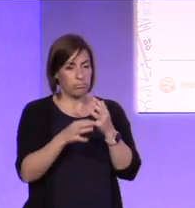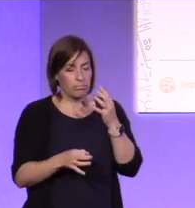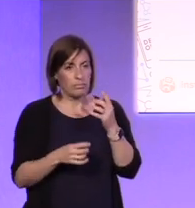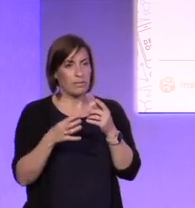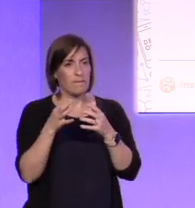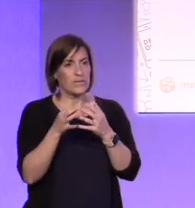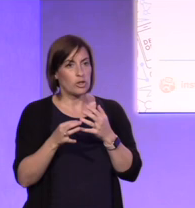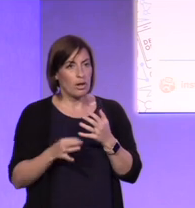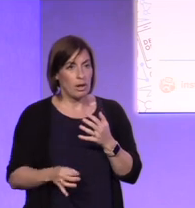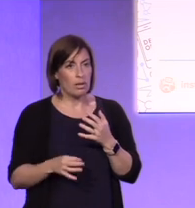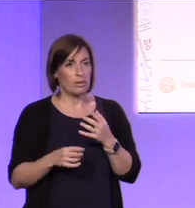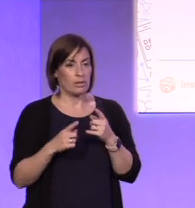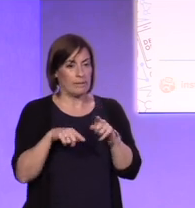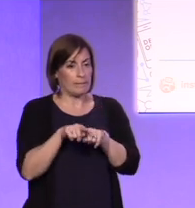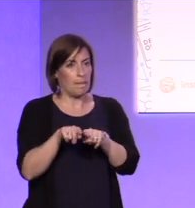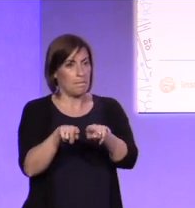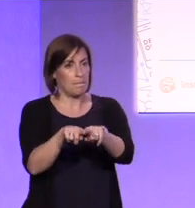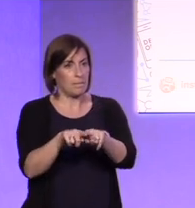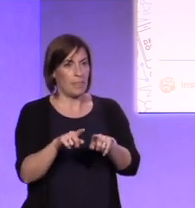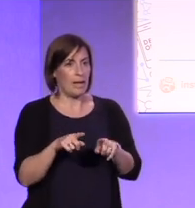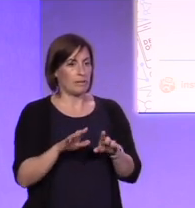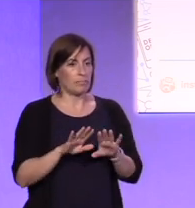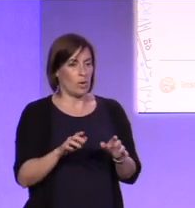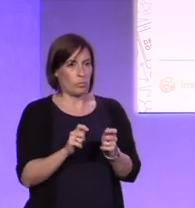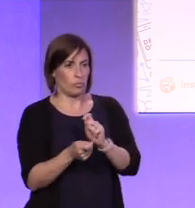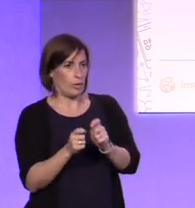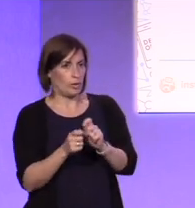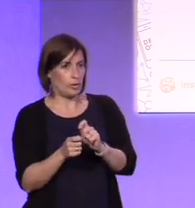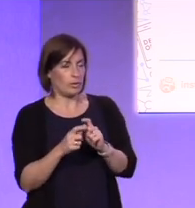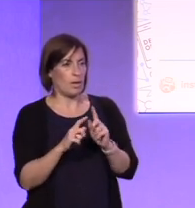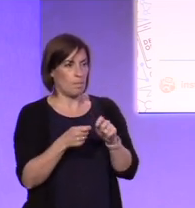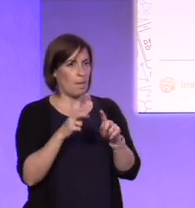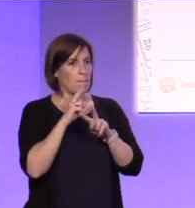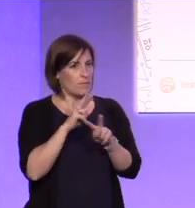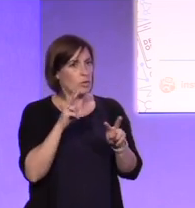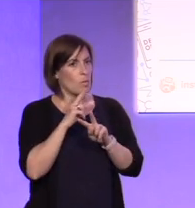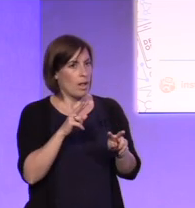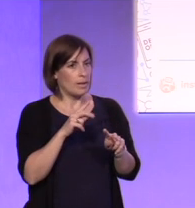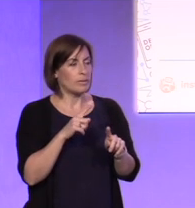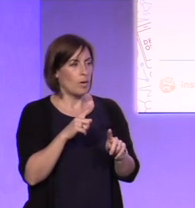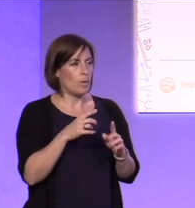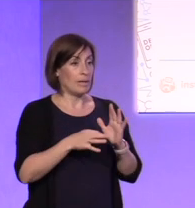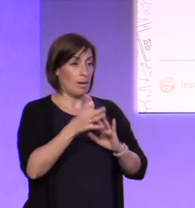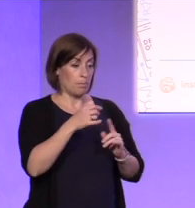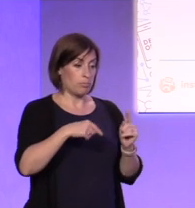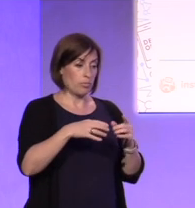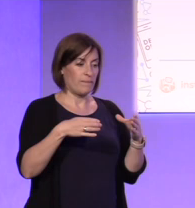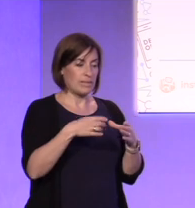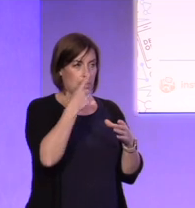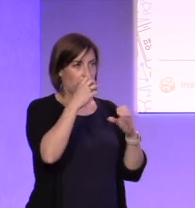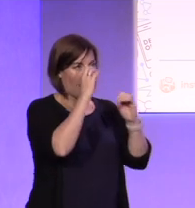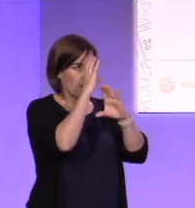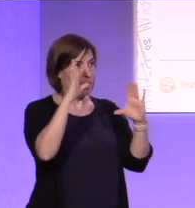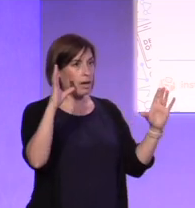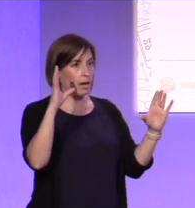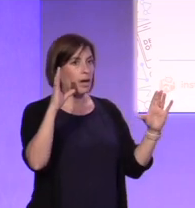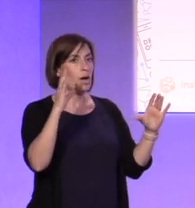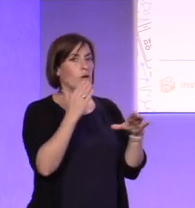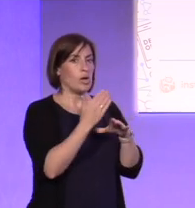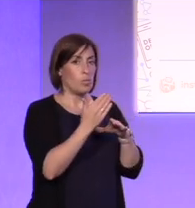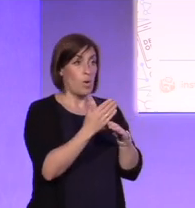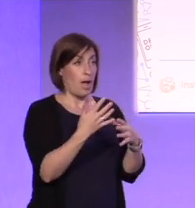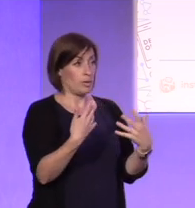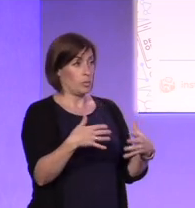do was to see everything. It improved our observability of everything that we were doing. It revealed where the kinks were in our